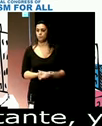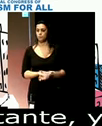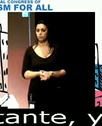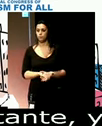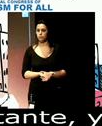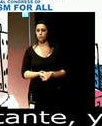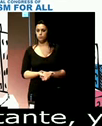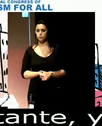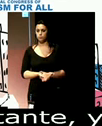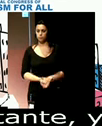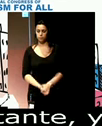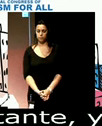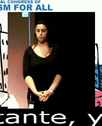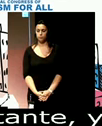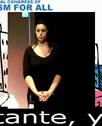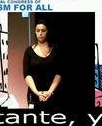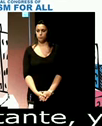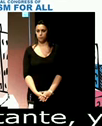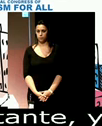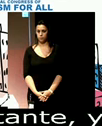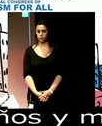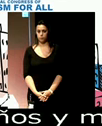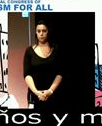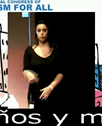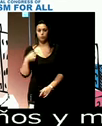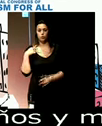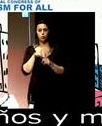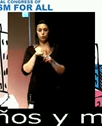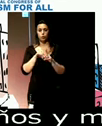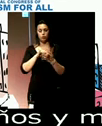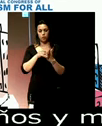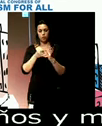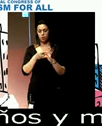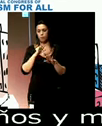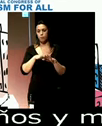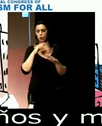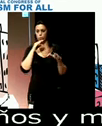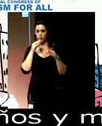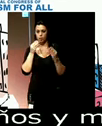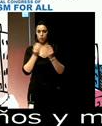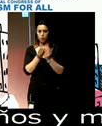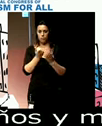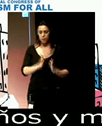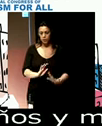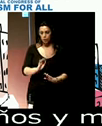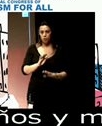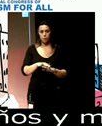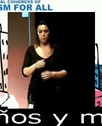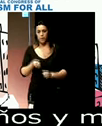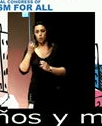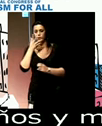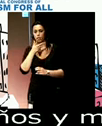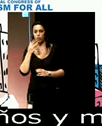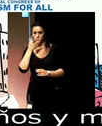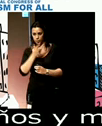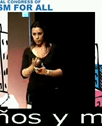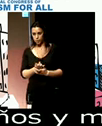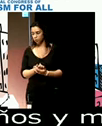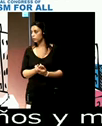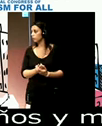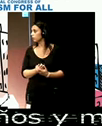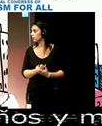him fairy tales at the evening just by NFC technology, wireless, and they are distant 750 kilometers